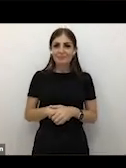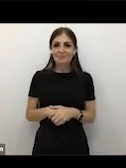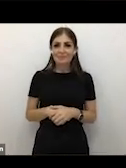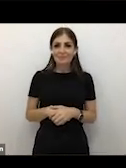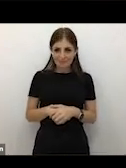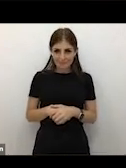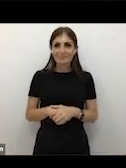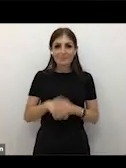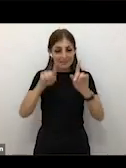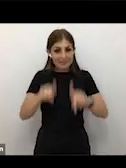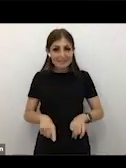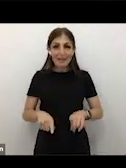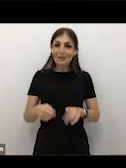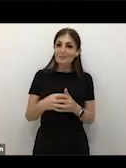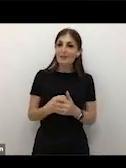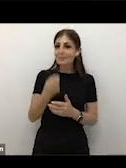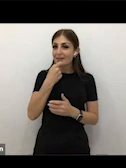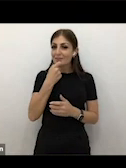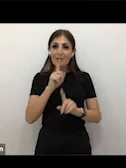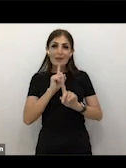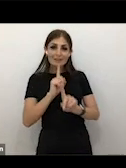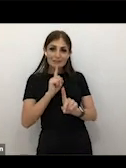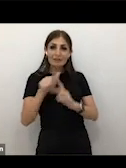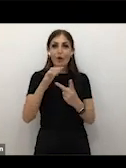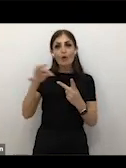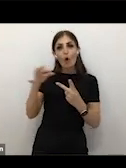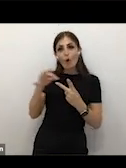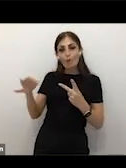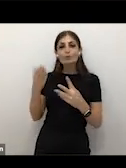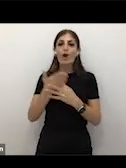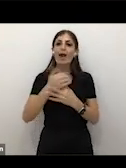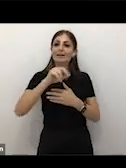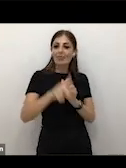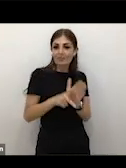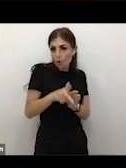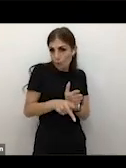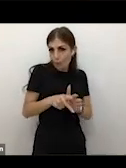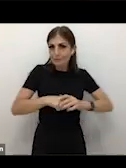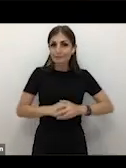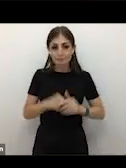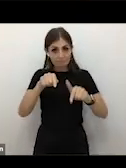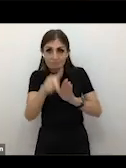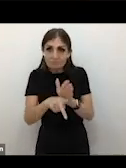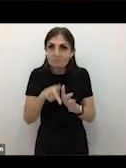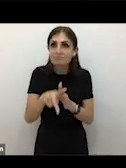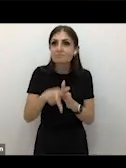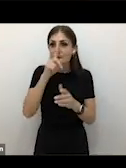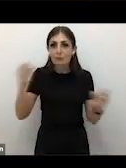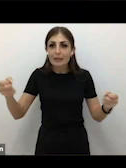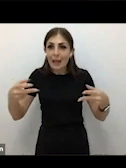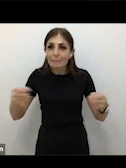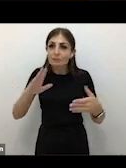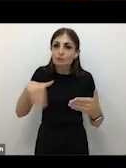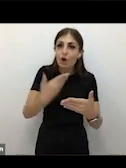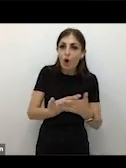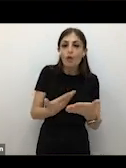I'd like to start by giving some instructions on options for accessing this video. In this video, you can turn captions on